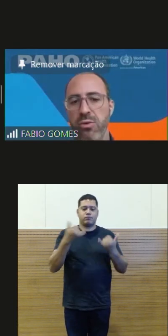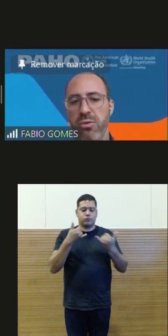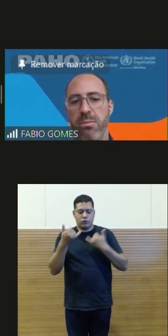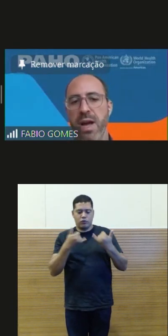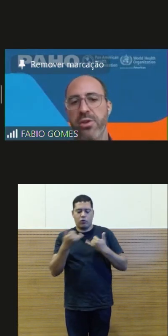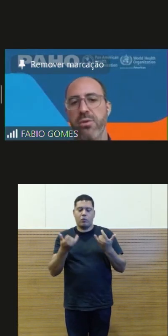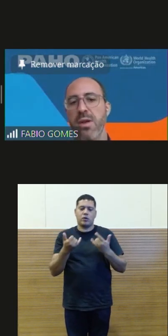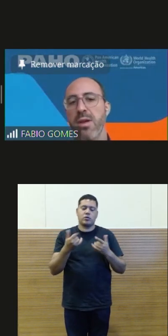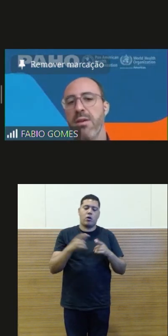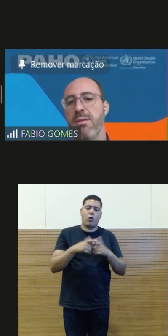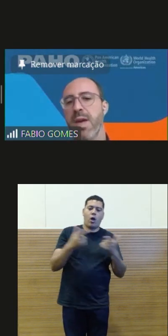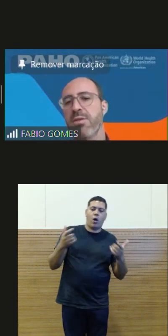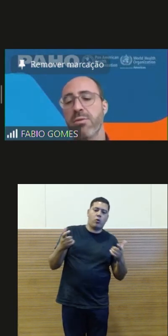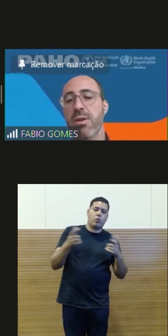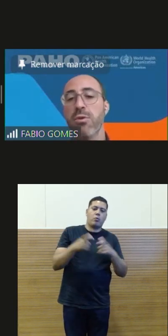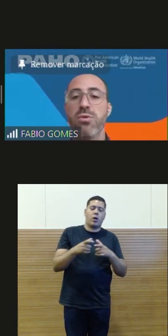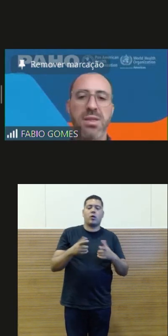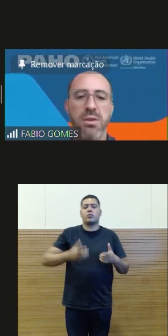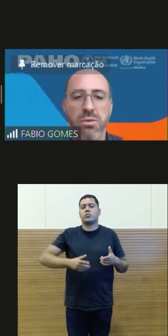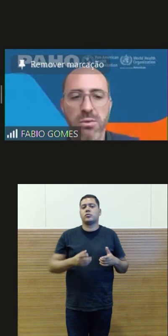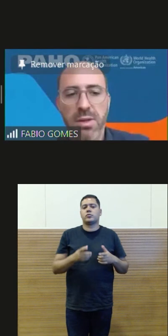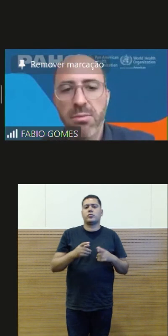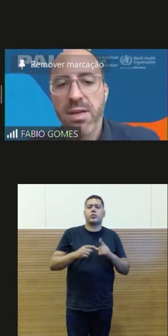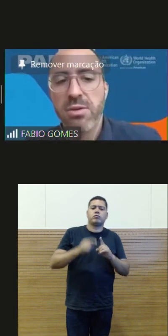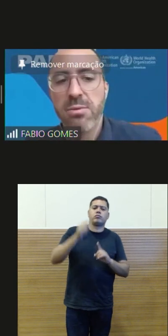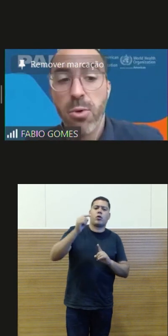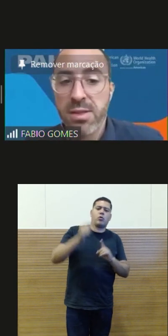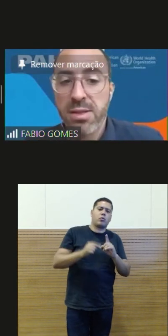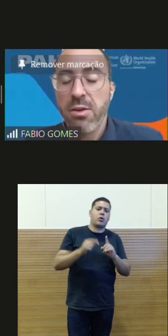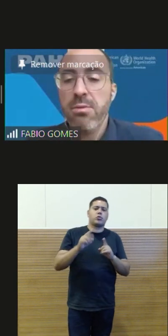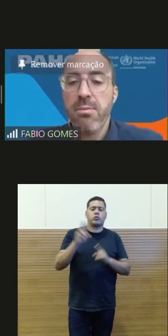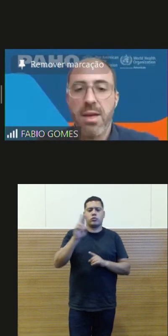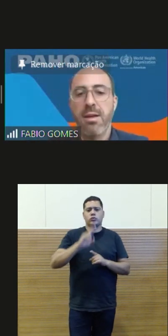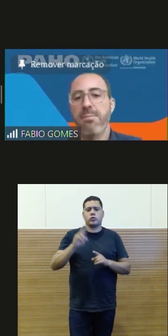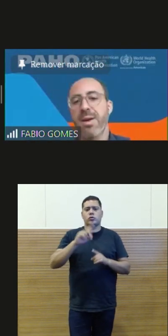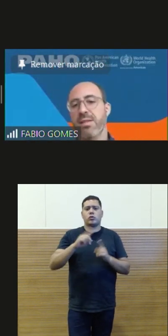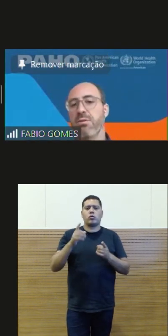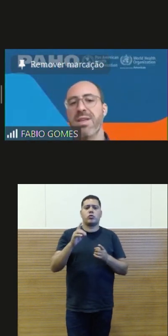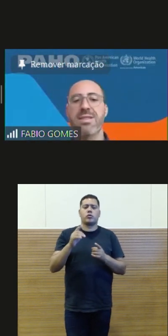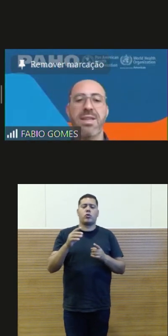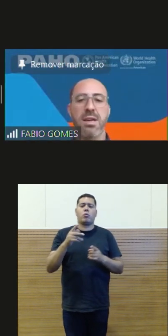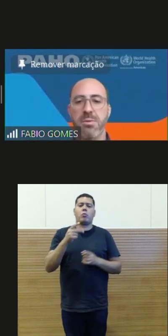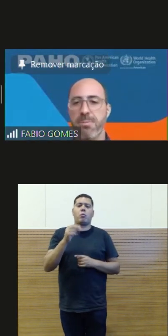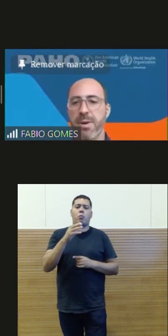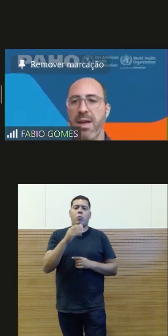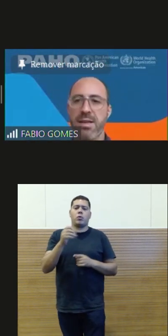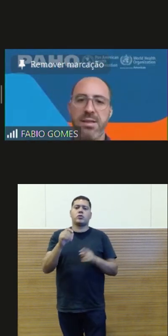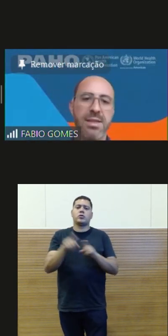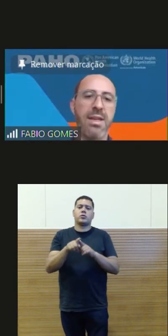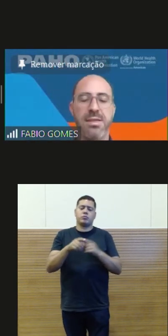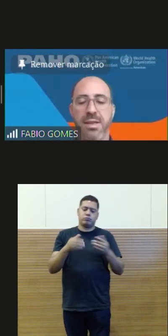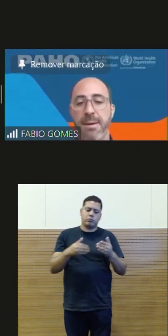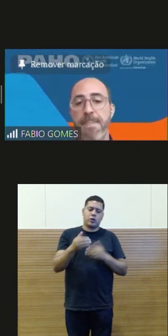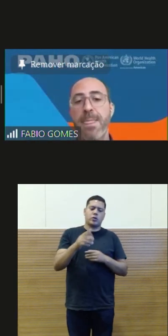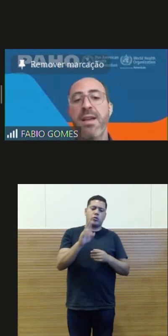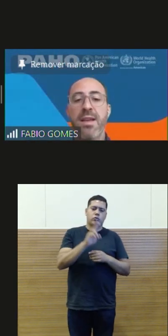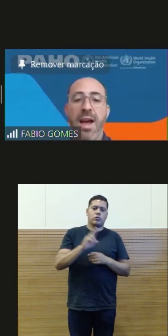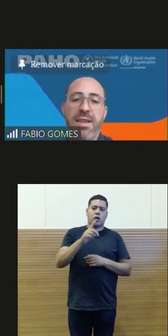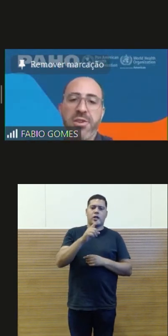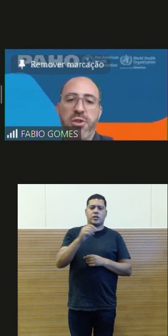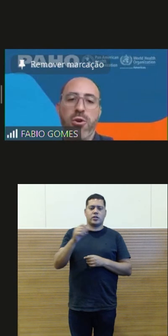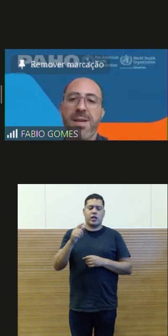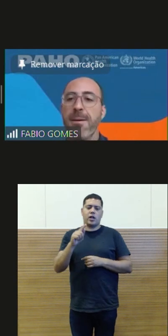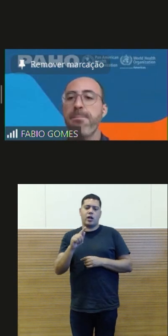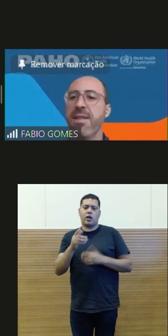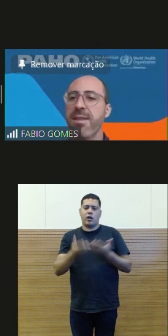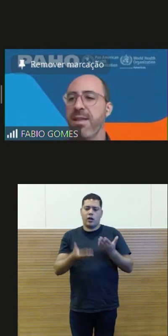text semaphore that shows high, low, or medium, not talking about portion and